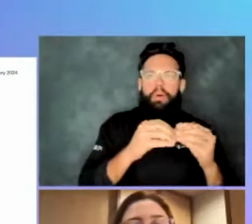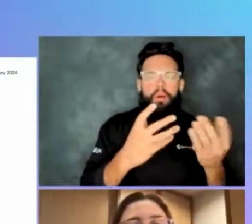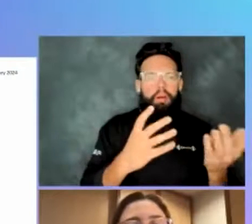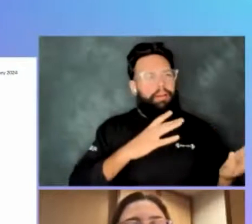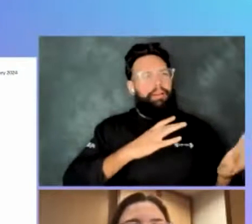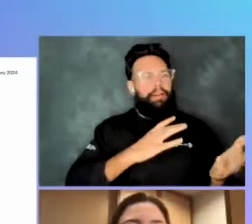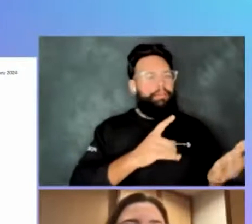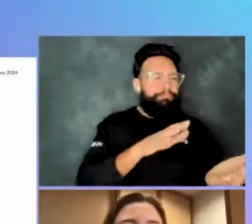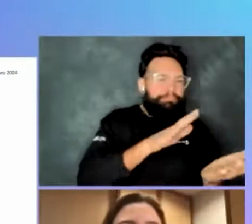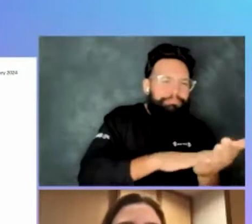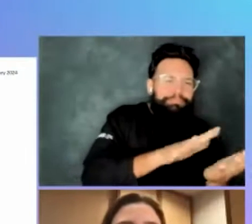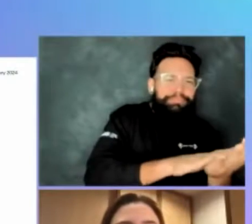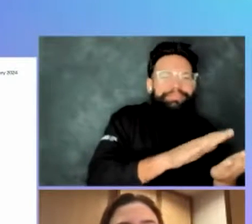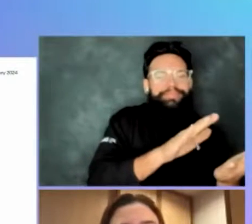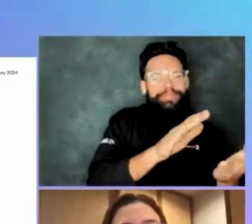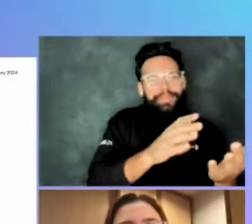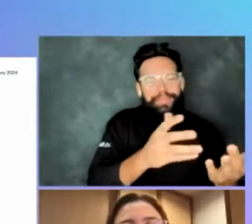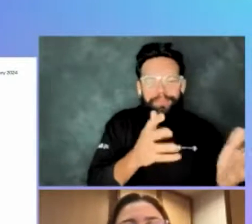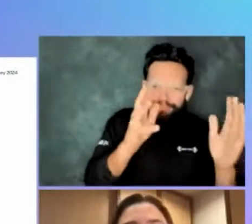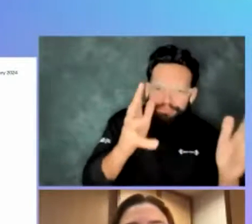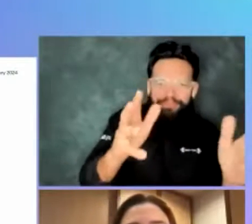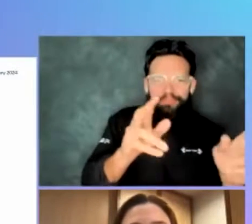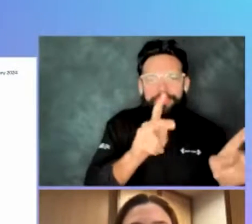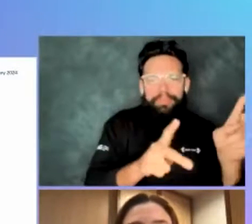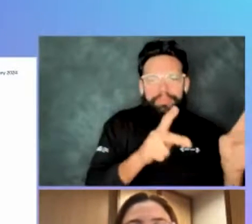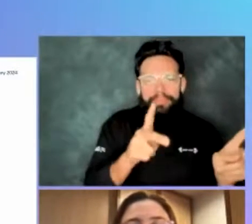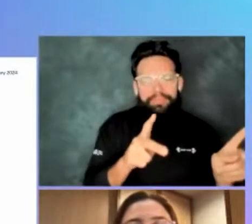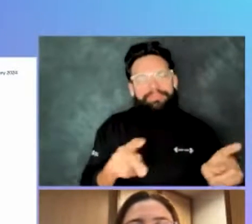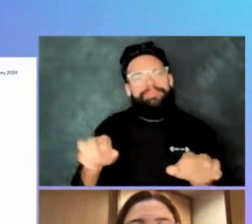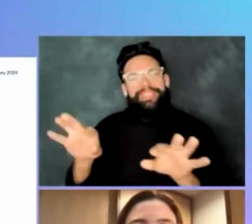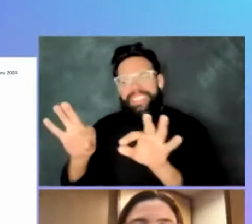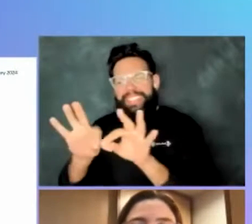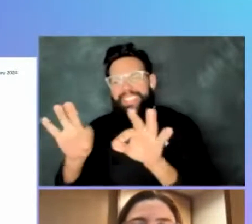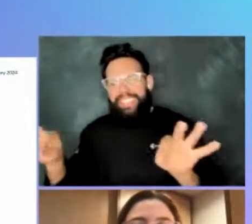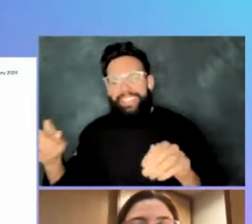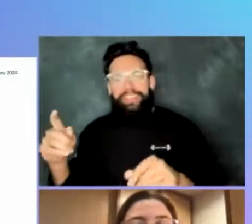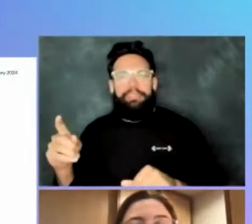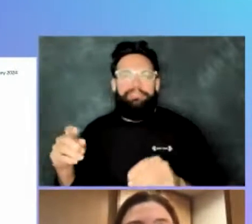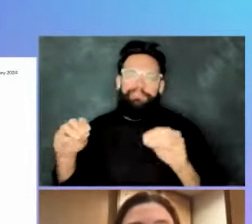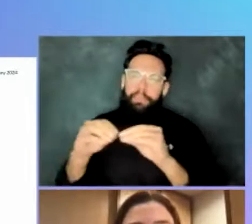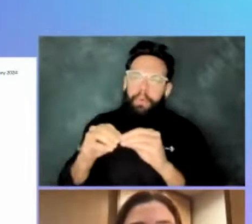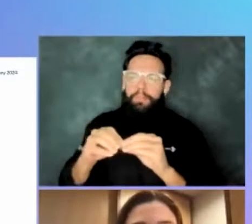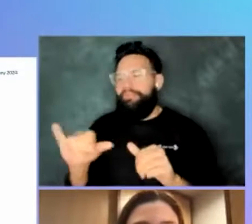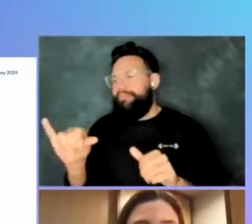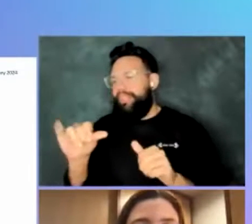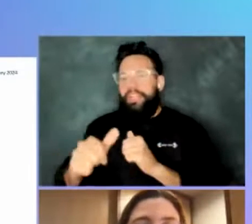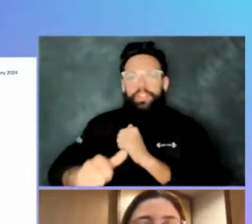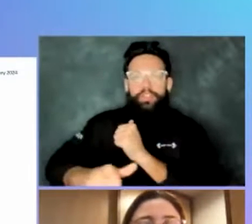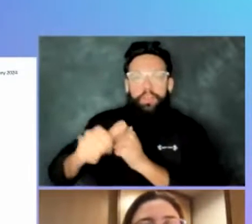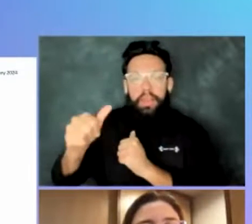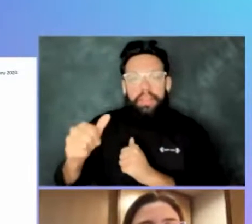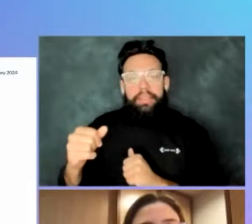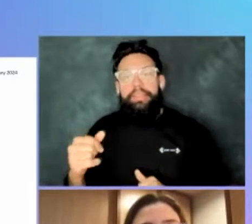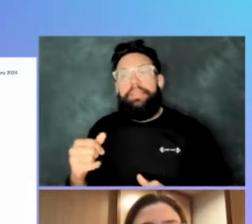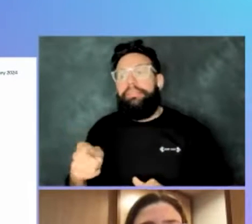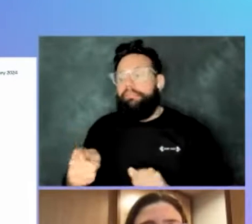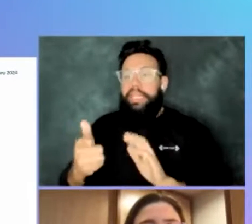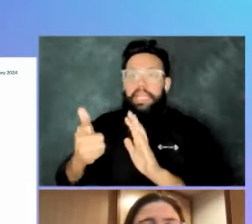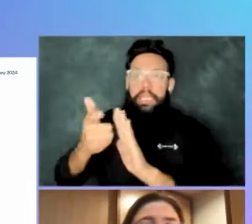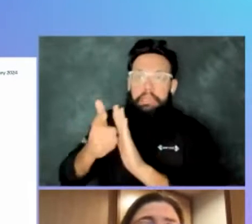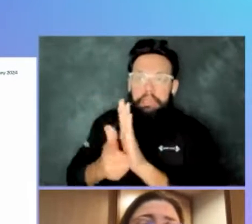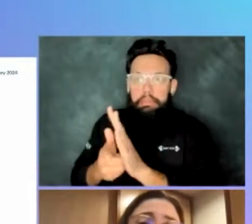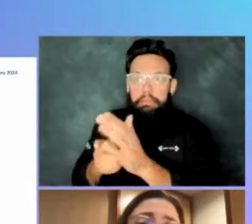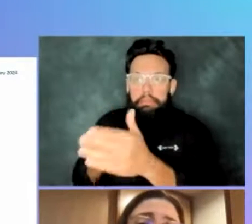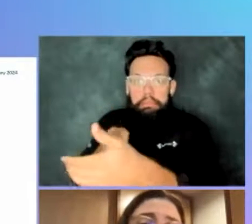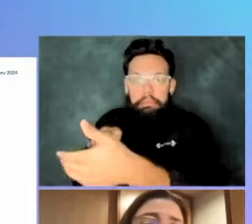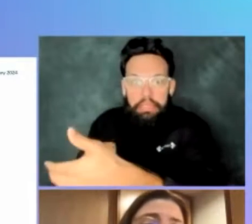stick is all about threatening legal action, raising risks, and punishing teams that are not doing accessibility.